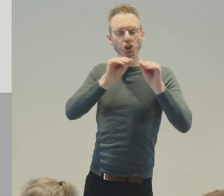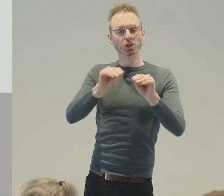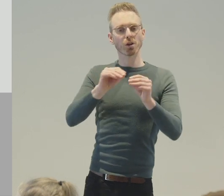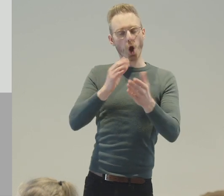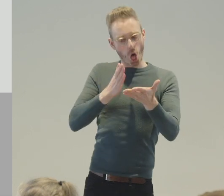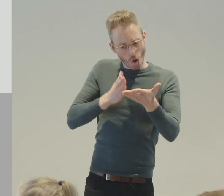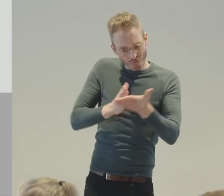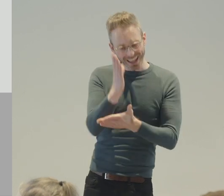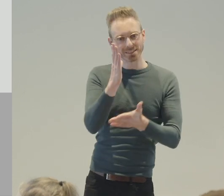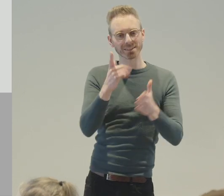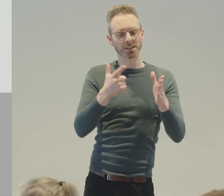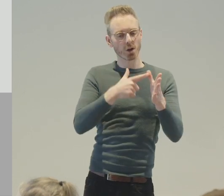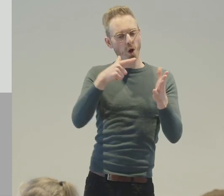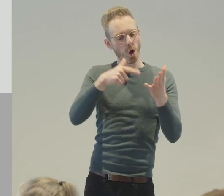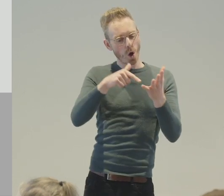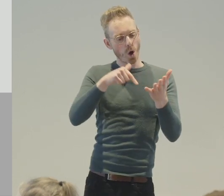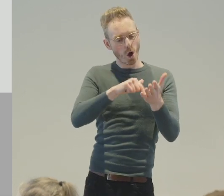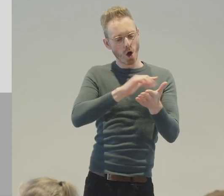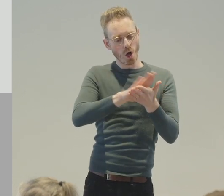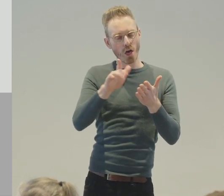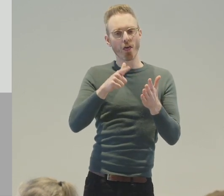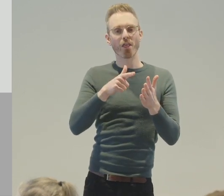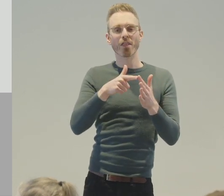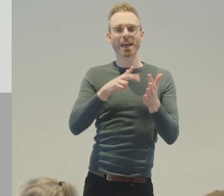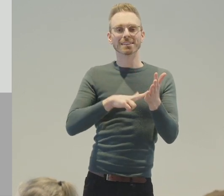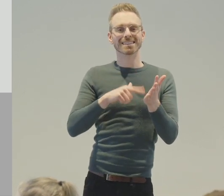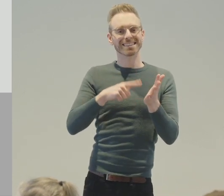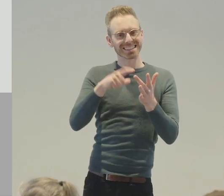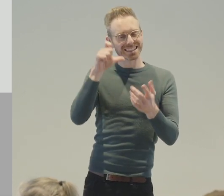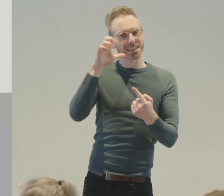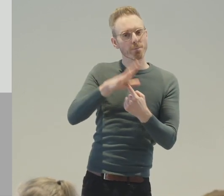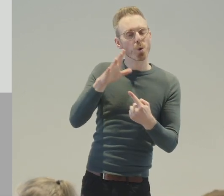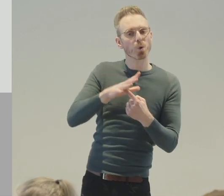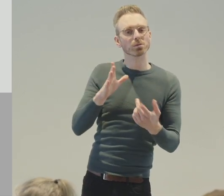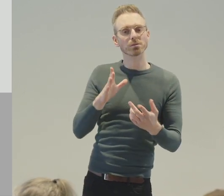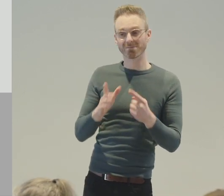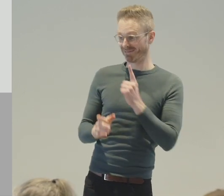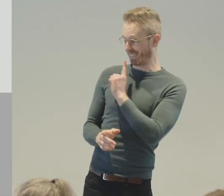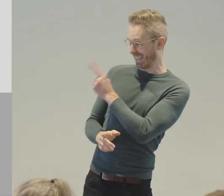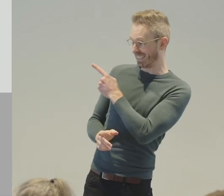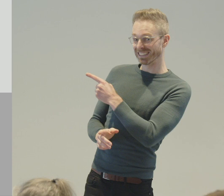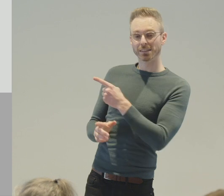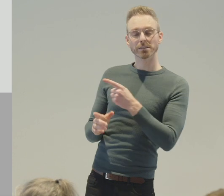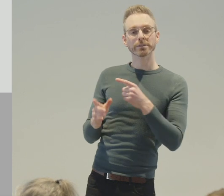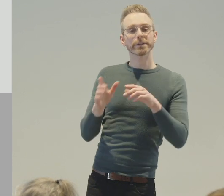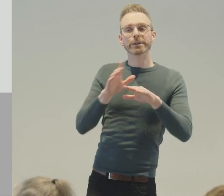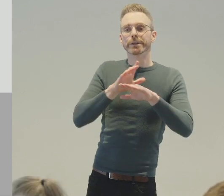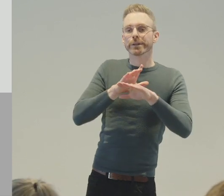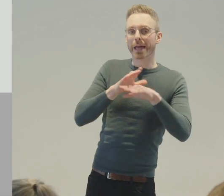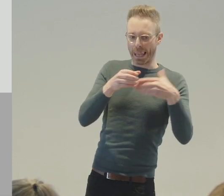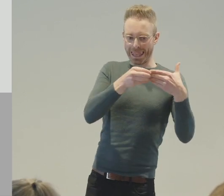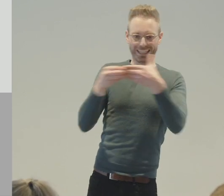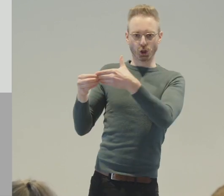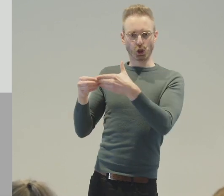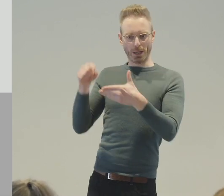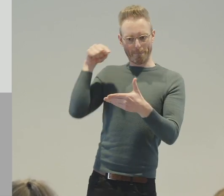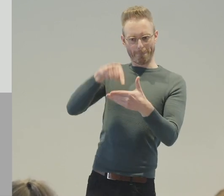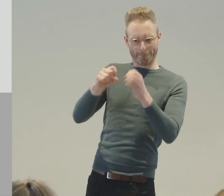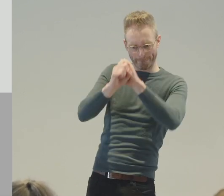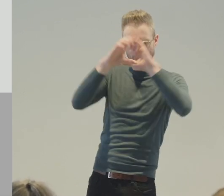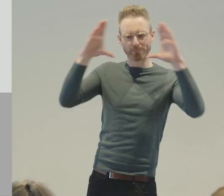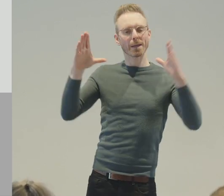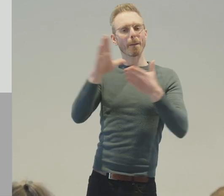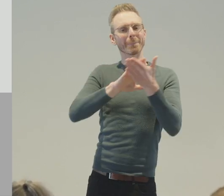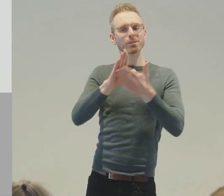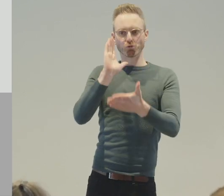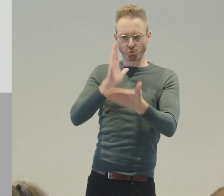yourself. That's exactly it, isn't it? And that's why we're kind of really challenging what leadership actually means, in terms of not trying to pretend to be something that you're not, but